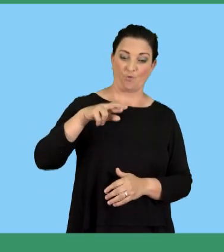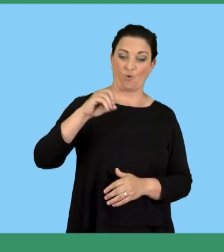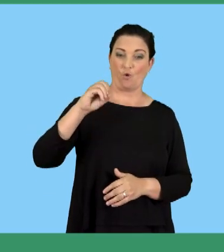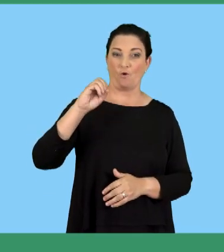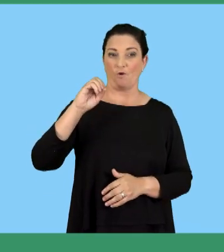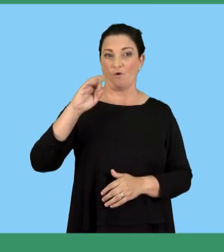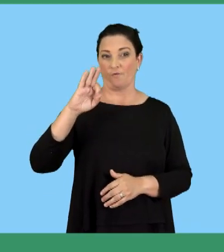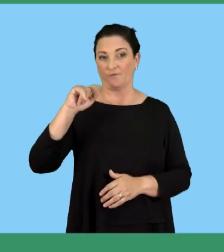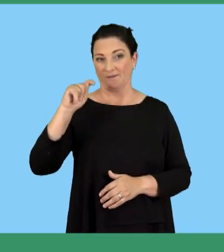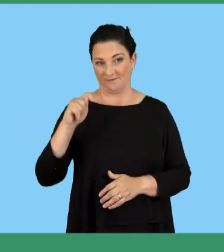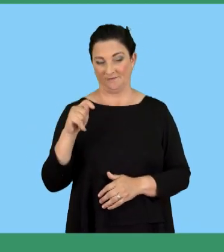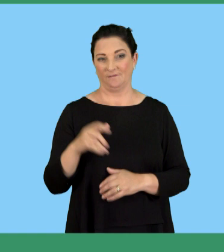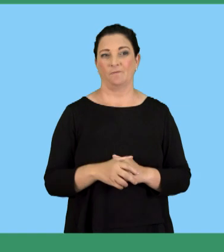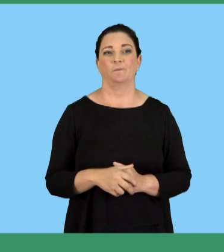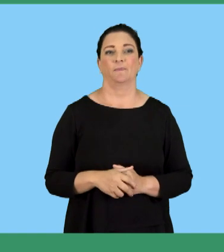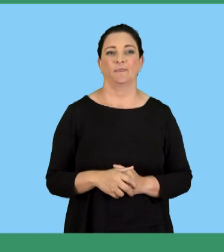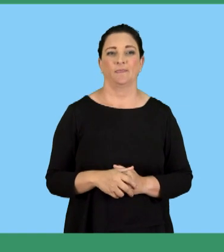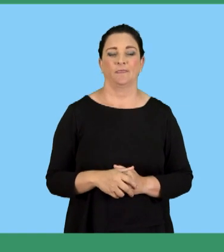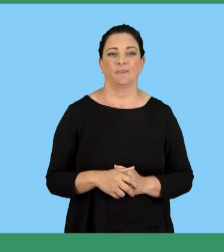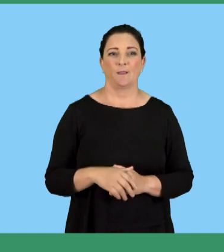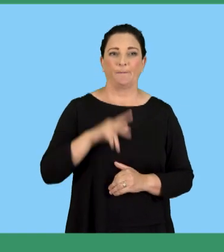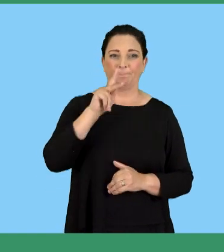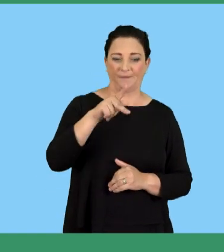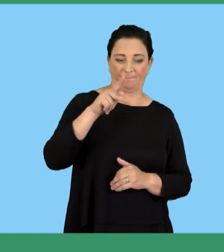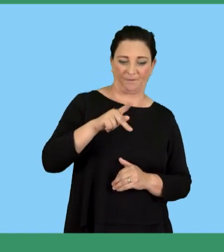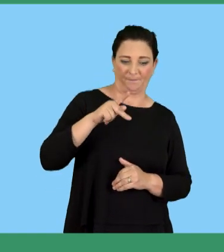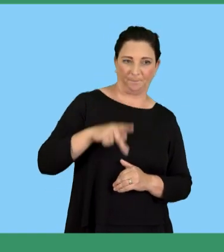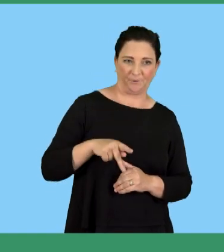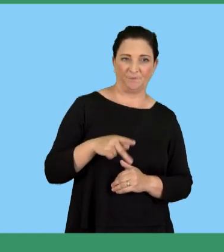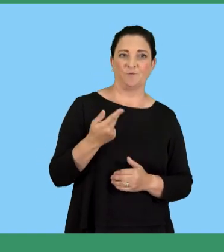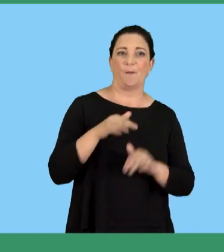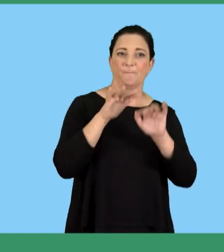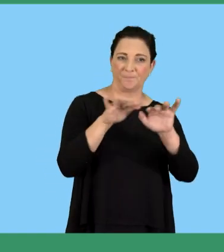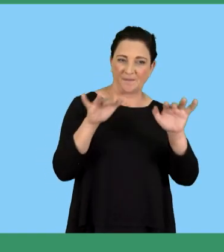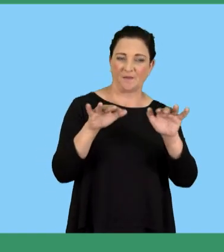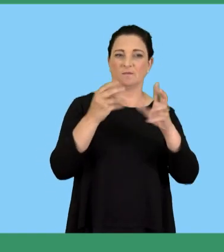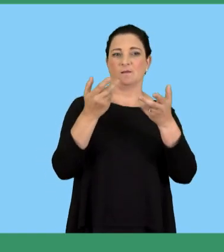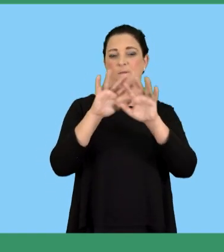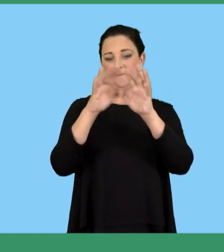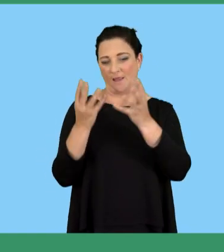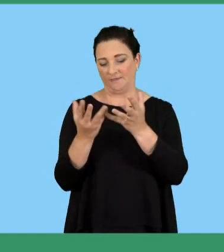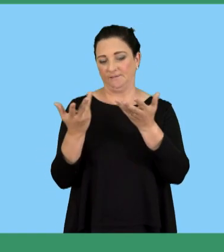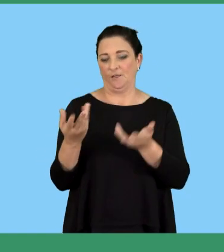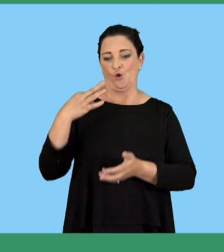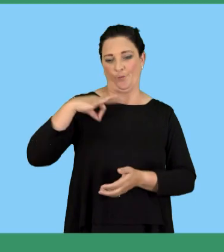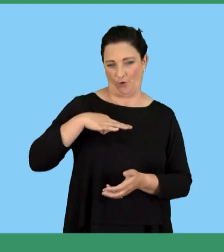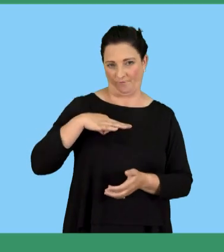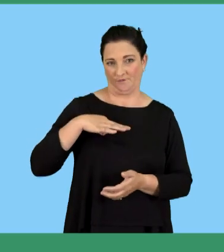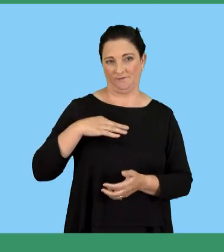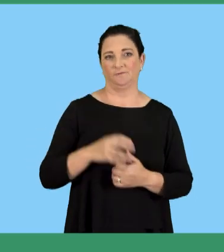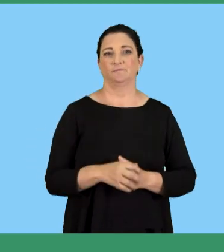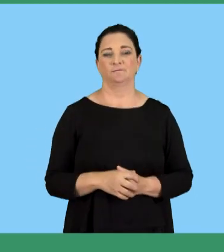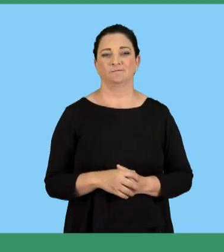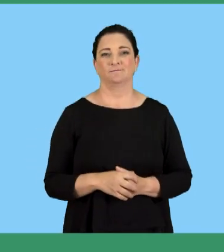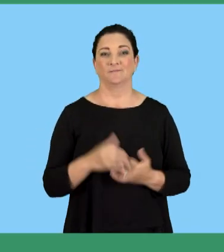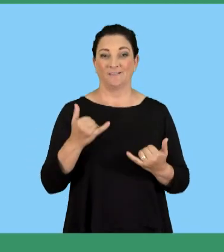when we're talking to profit, the answer then would become what? Profit. That is the answer there.